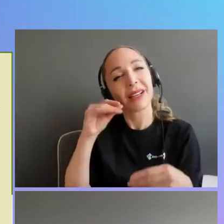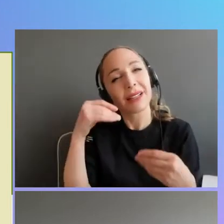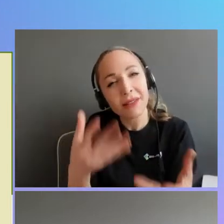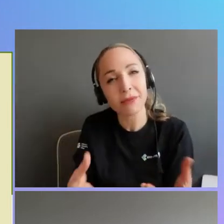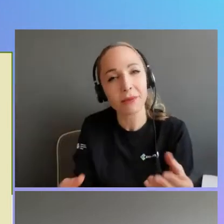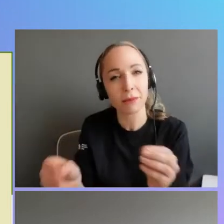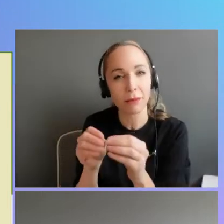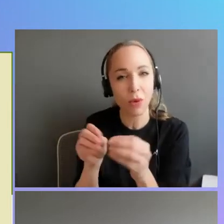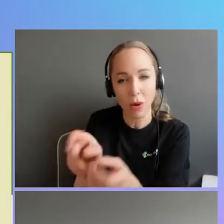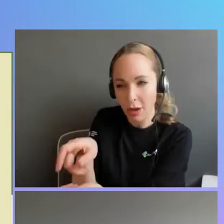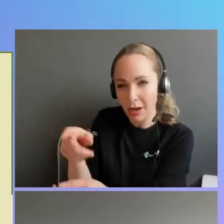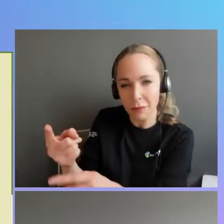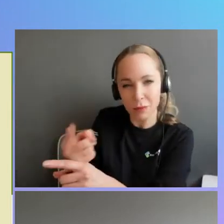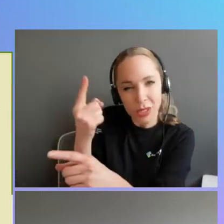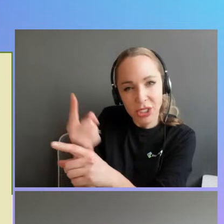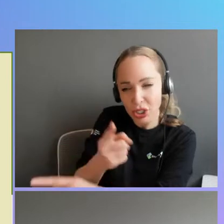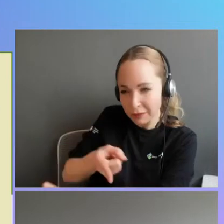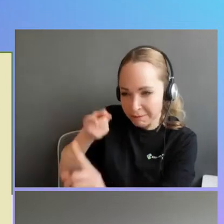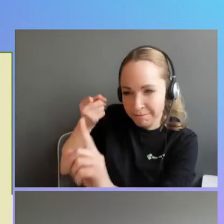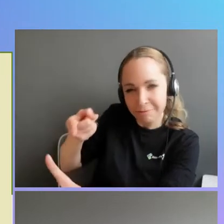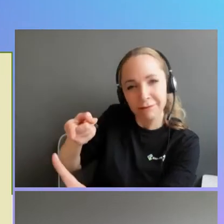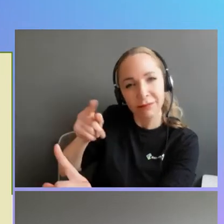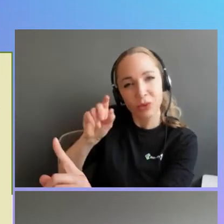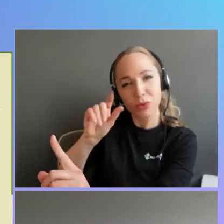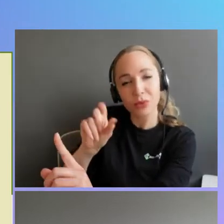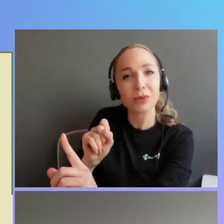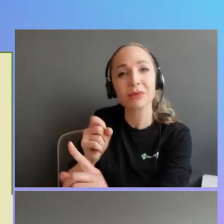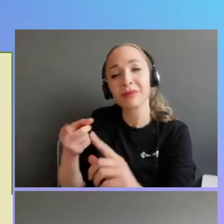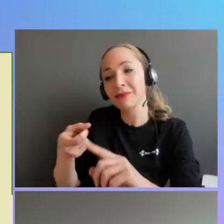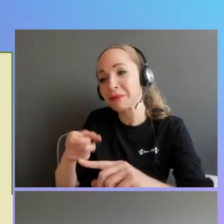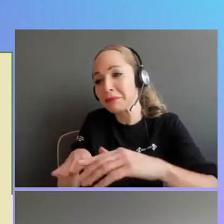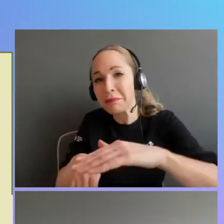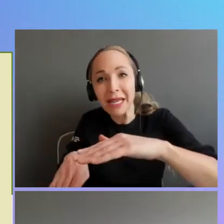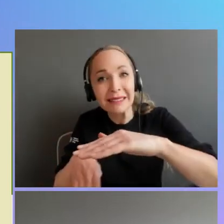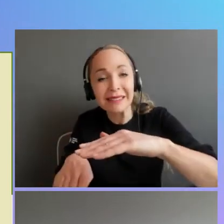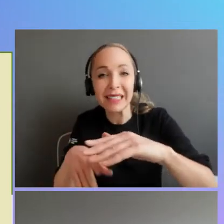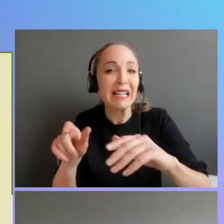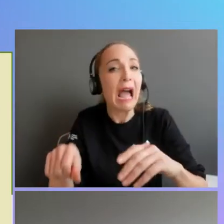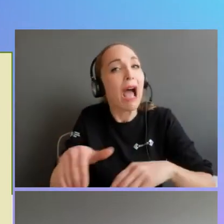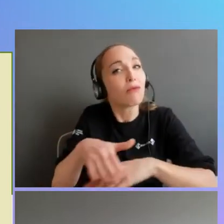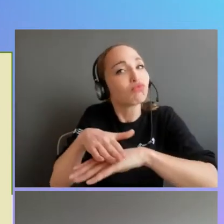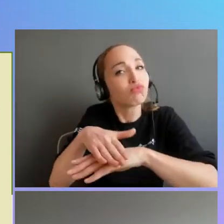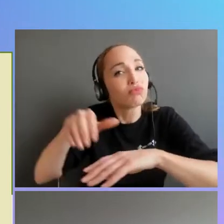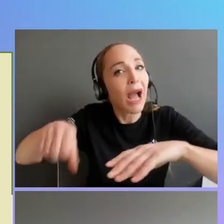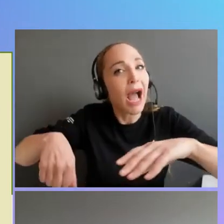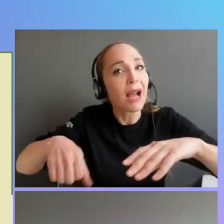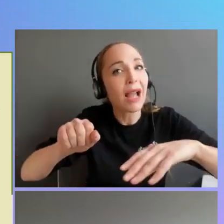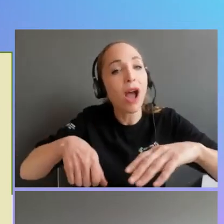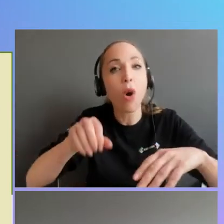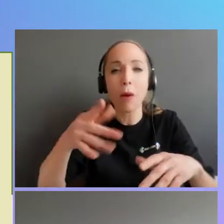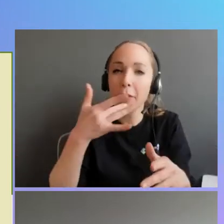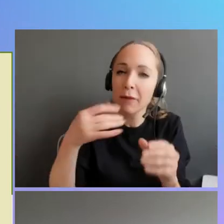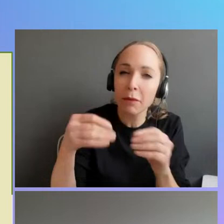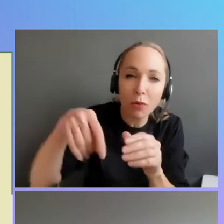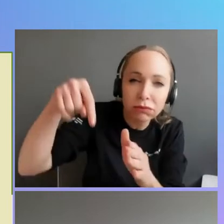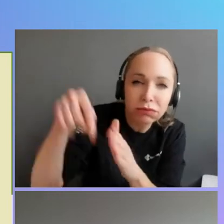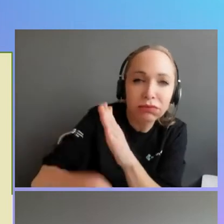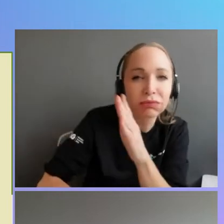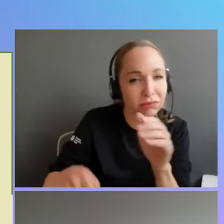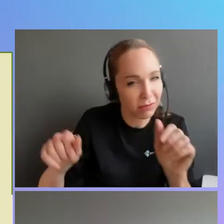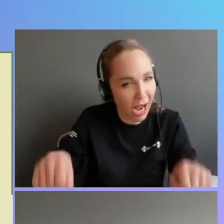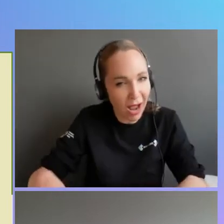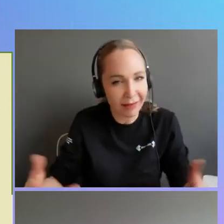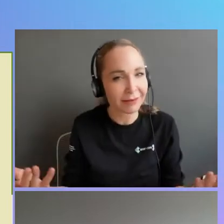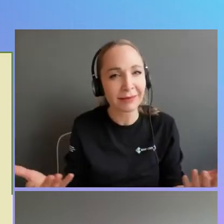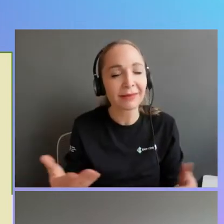targeting from the basic elements upwards, from targeting interactions, segments of, for example, like